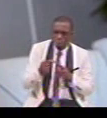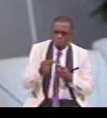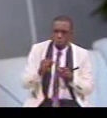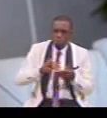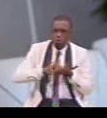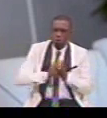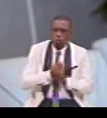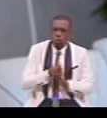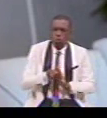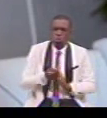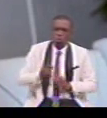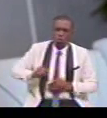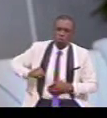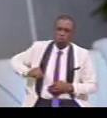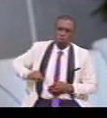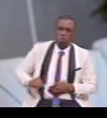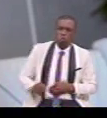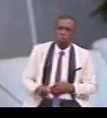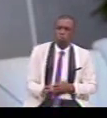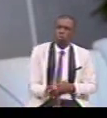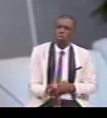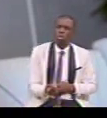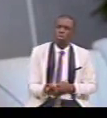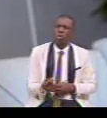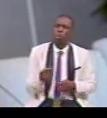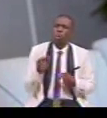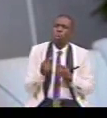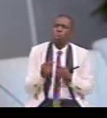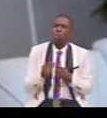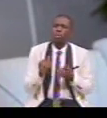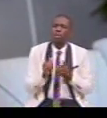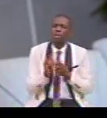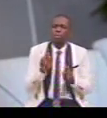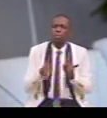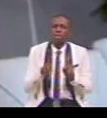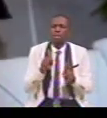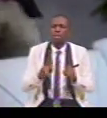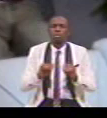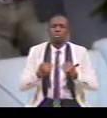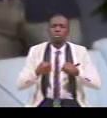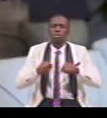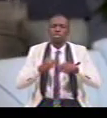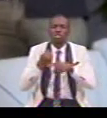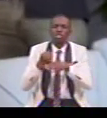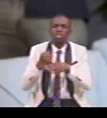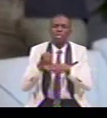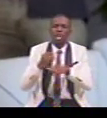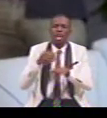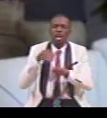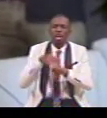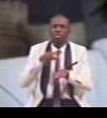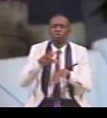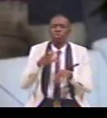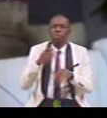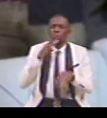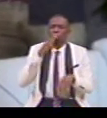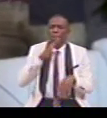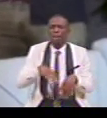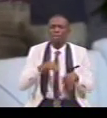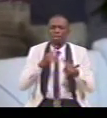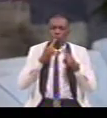walls the people direct her to us and the splash the acid of a bad watch on